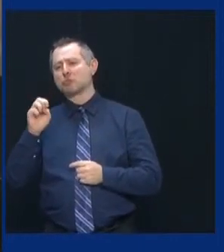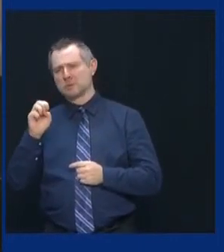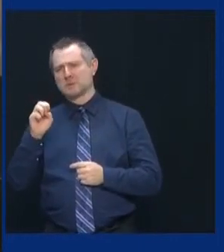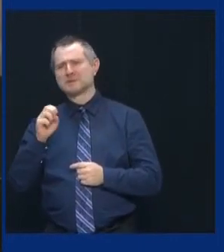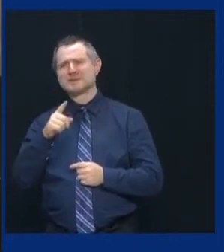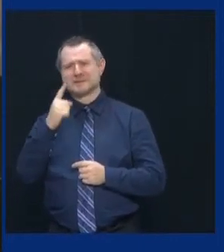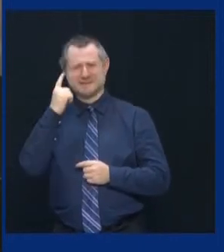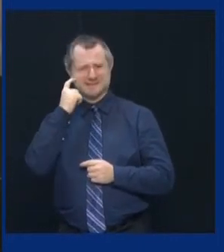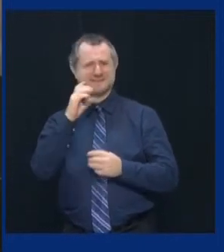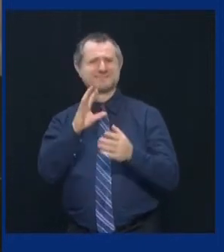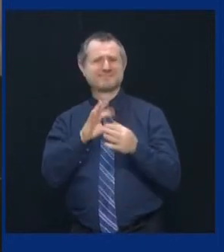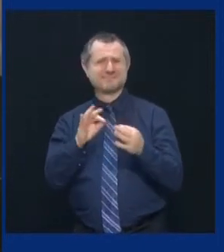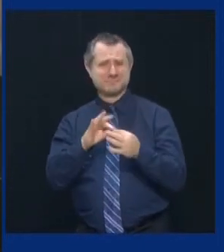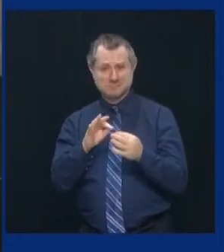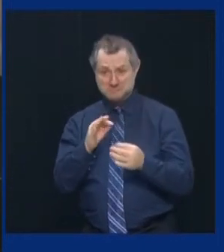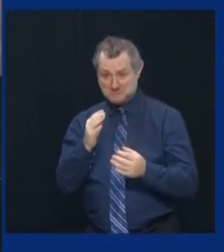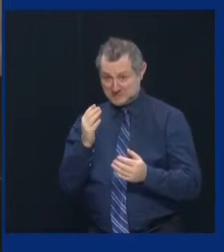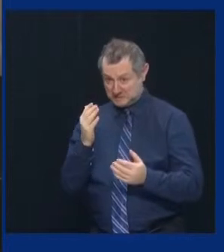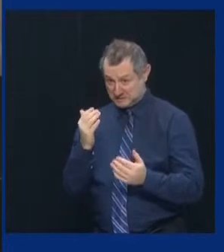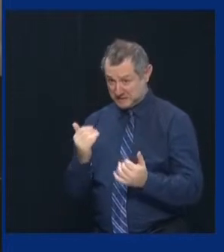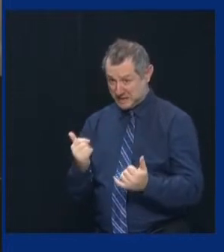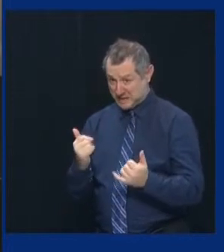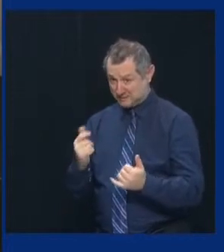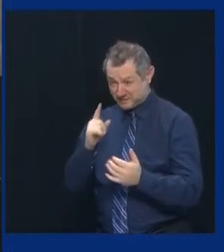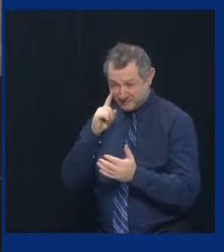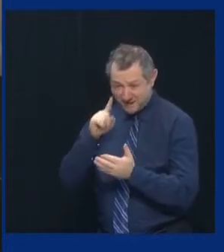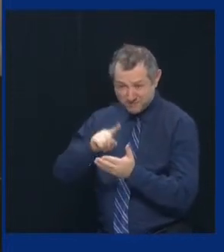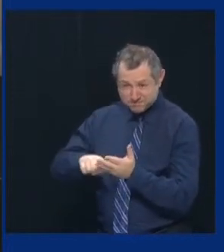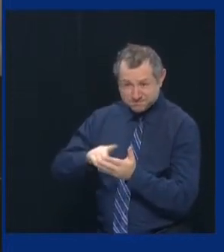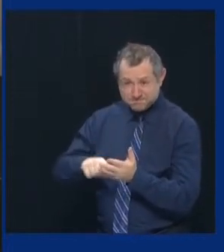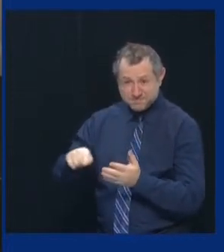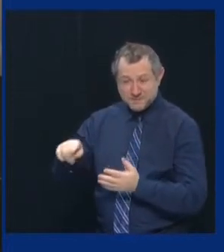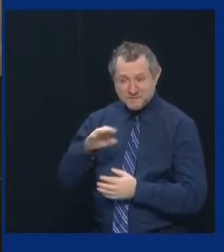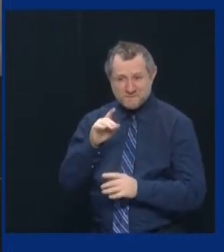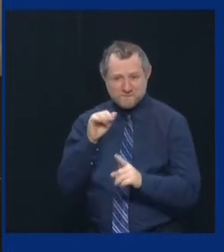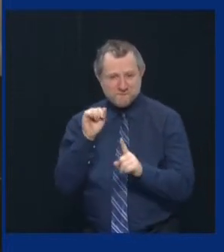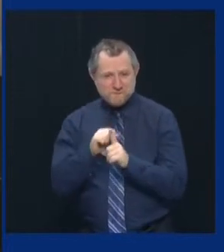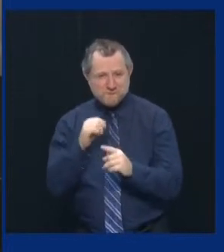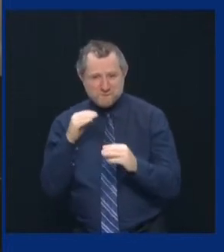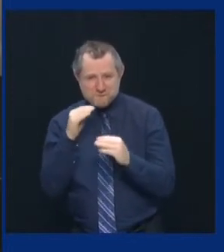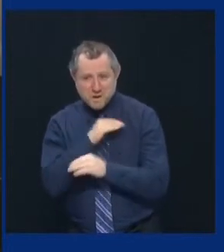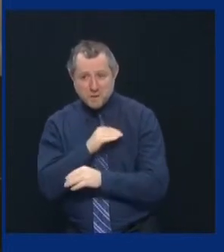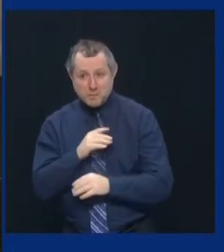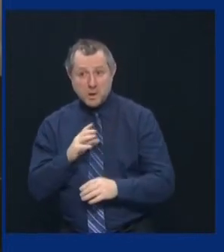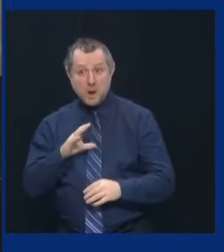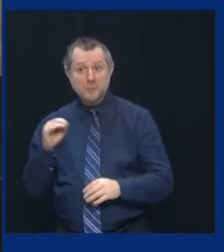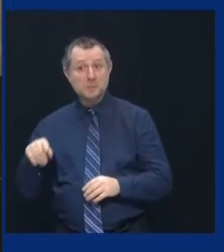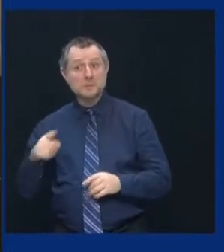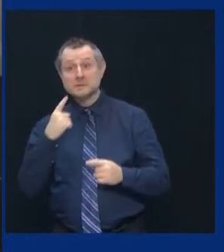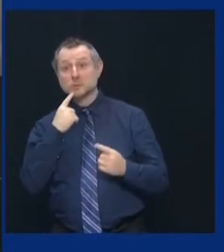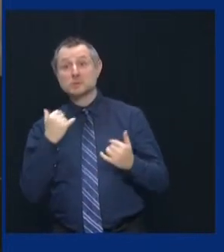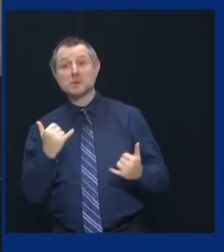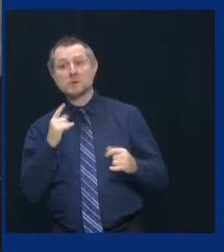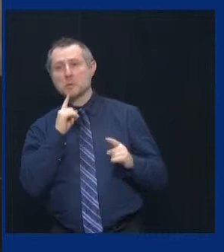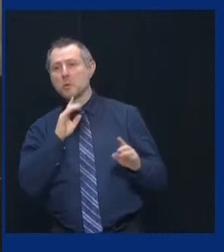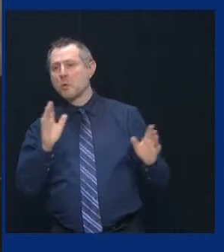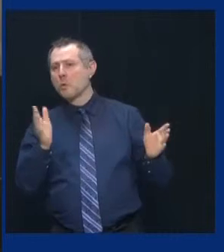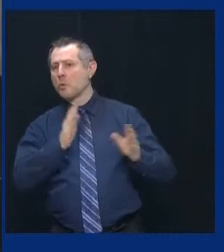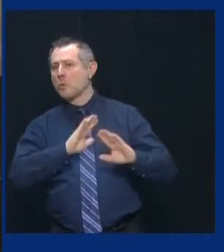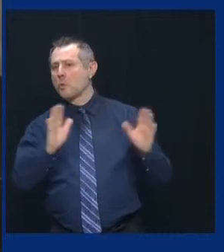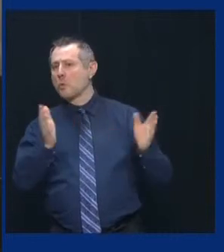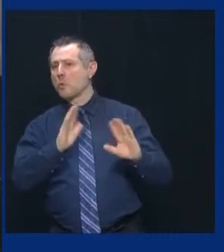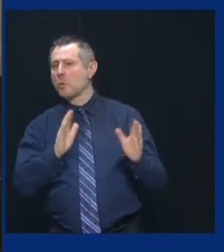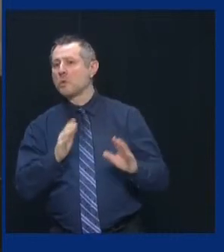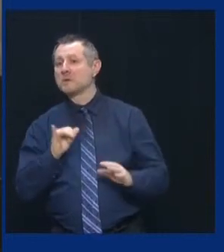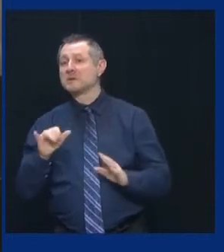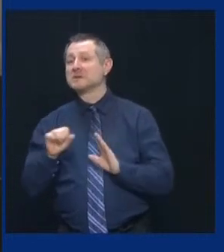intimated is now the subject of a fraud investigation, the company tells us today that it was the state